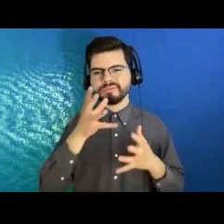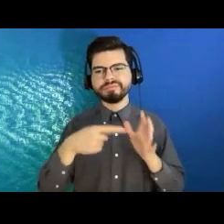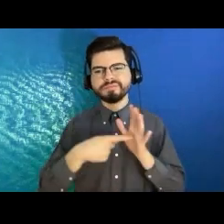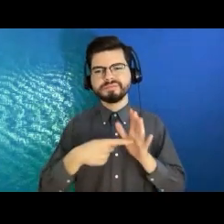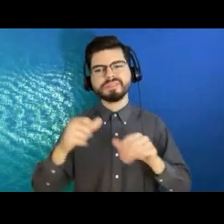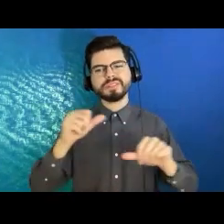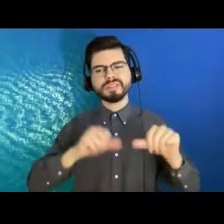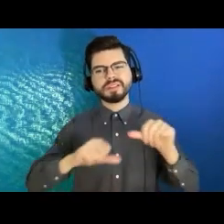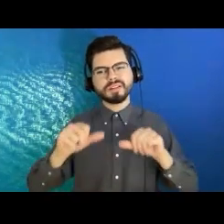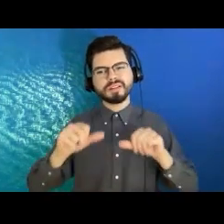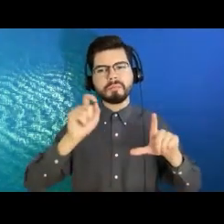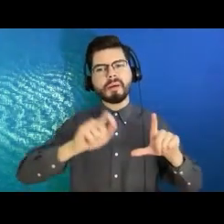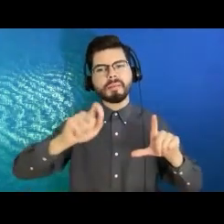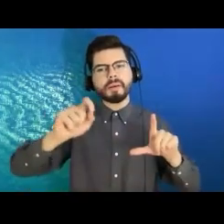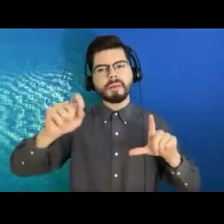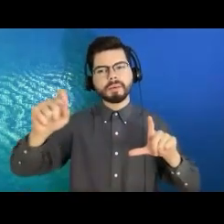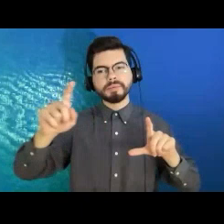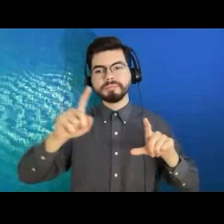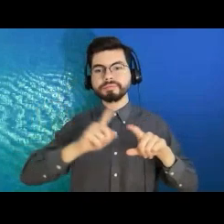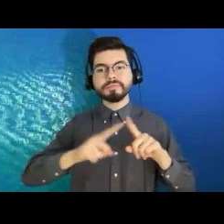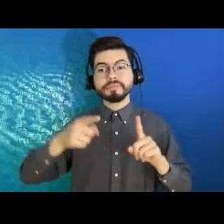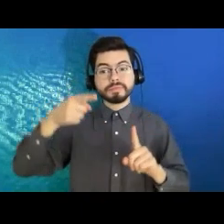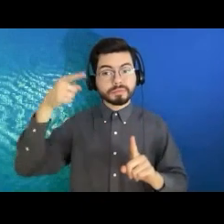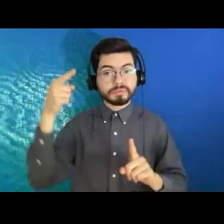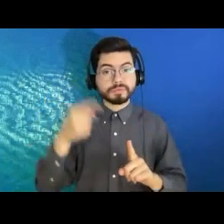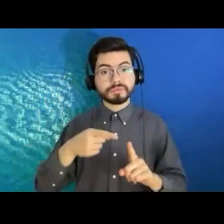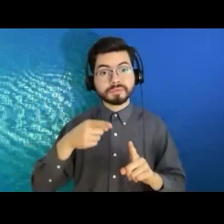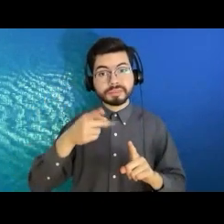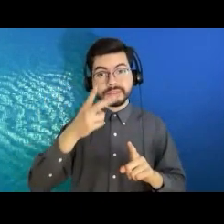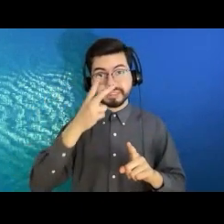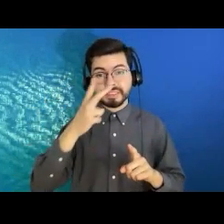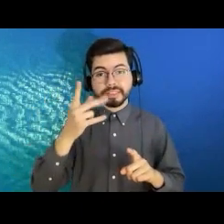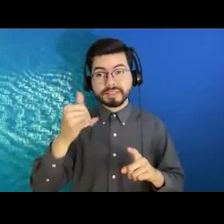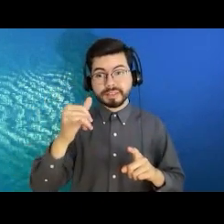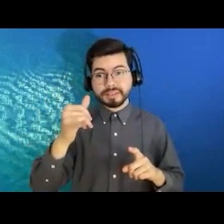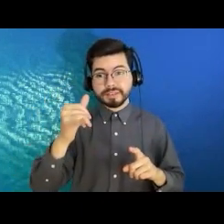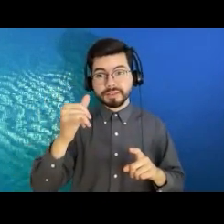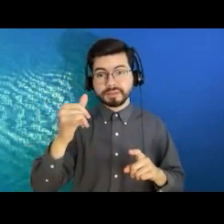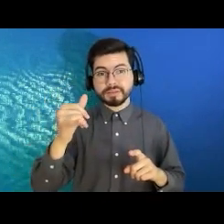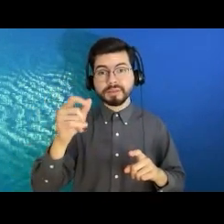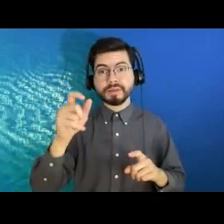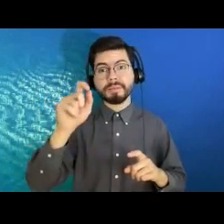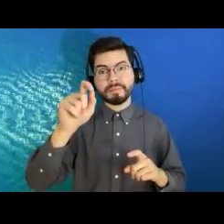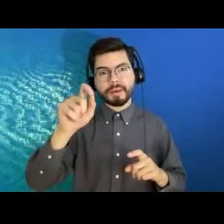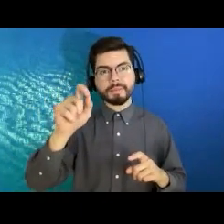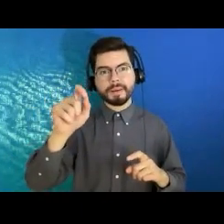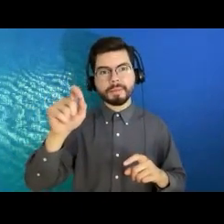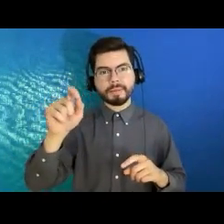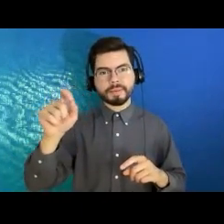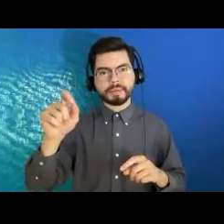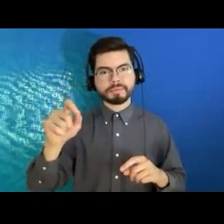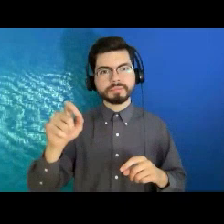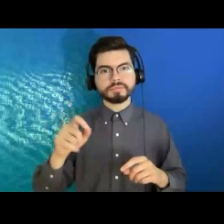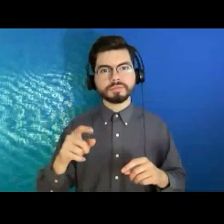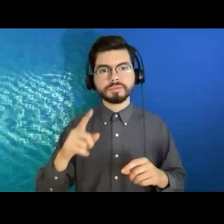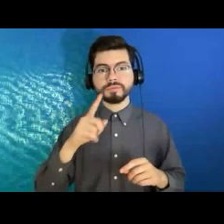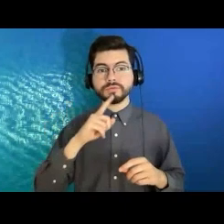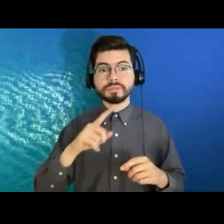but the bottom line is like if you follow these yellow things, they're kind of doing the same thing over time. They're not going like